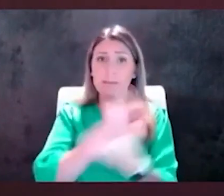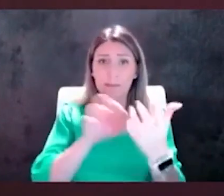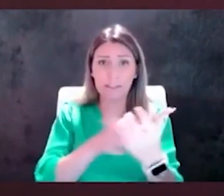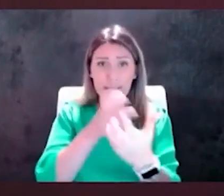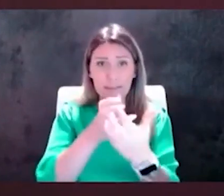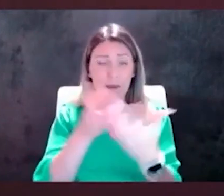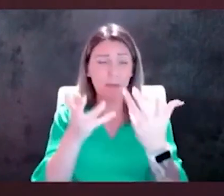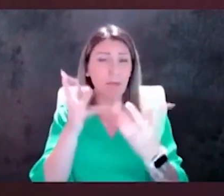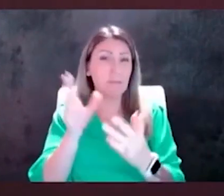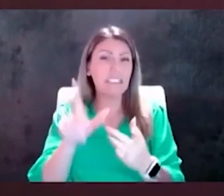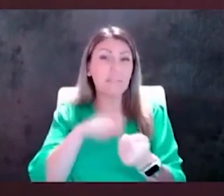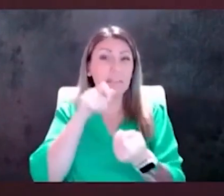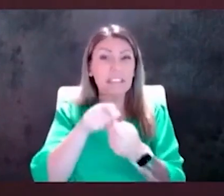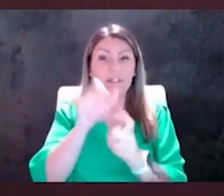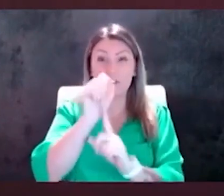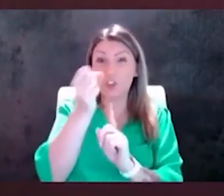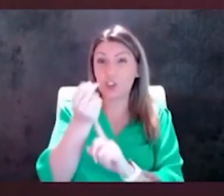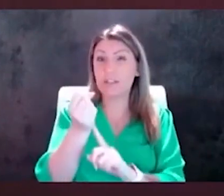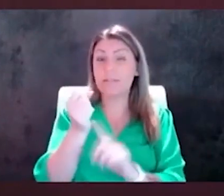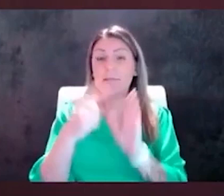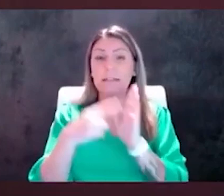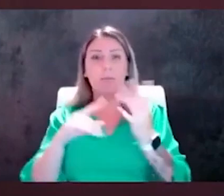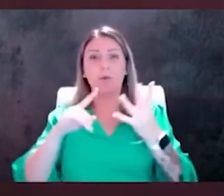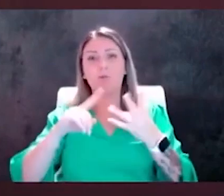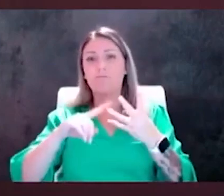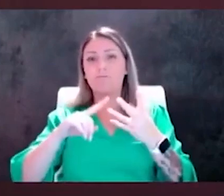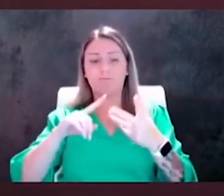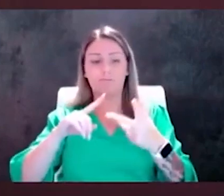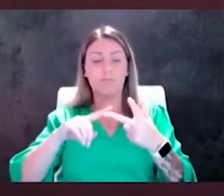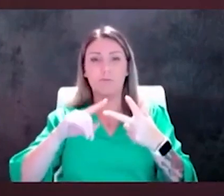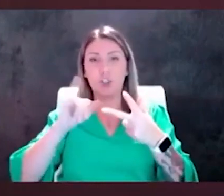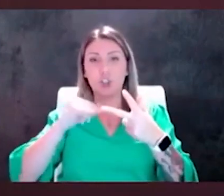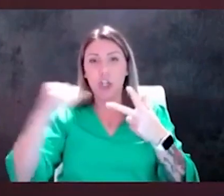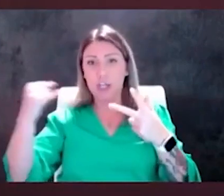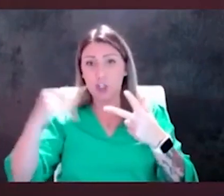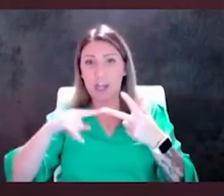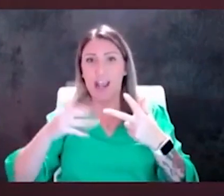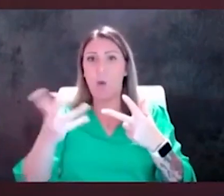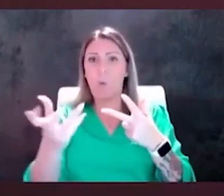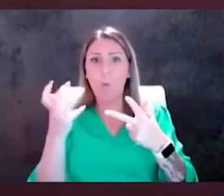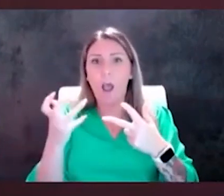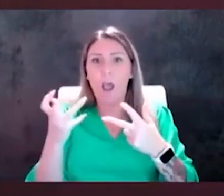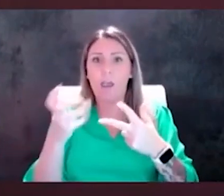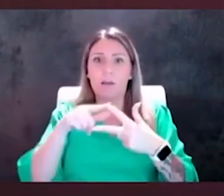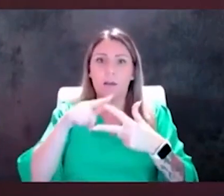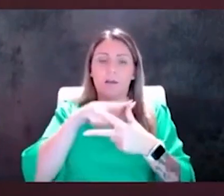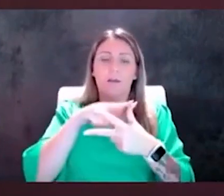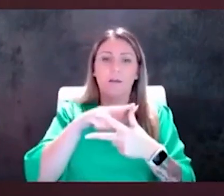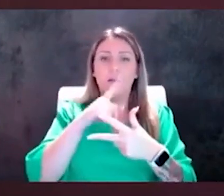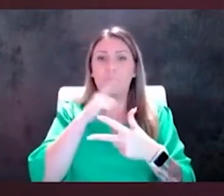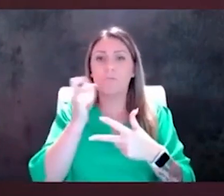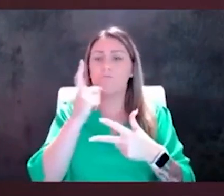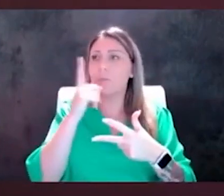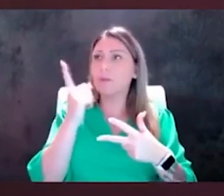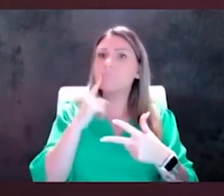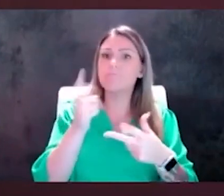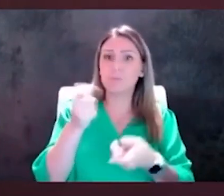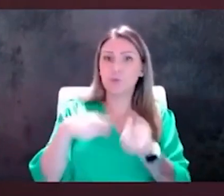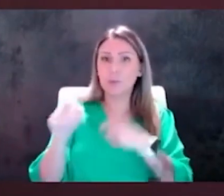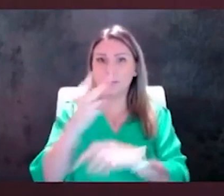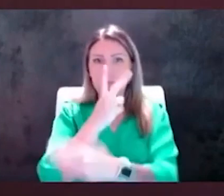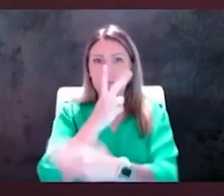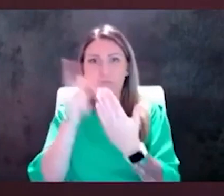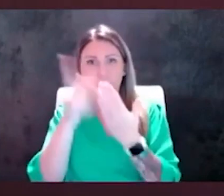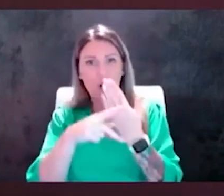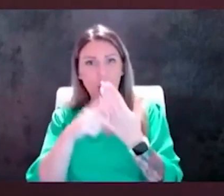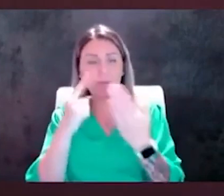gave the example of the J&J vaccine where they want you to mix and match. Some of the transplant programs around the country are now saying, I